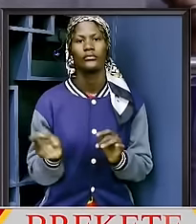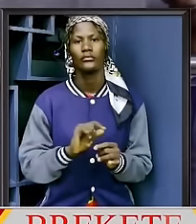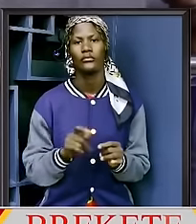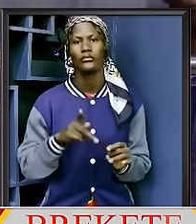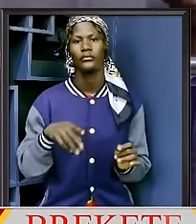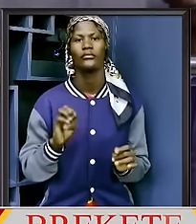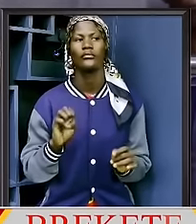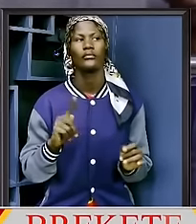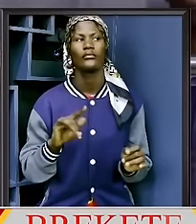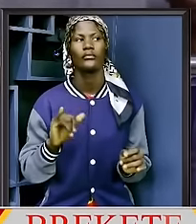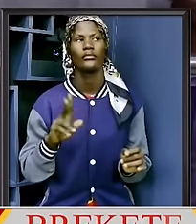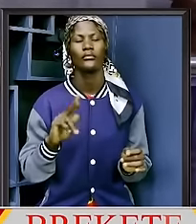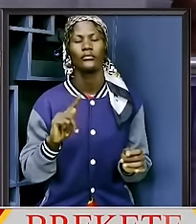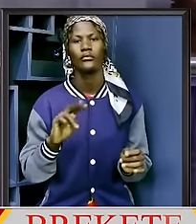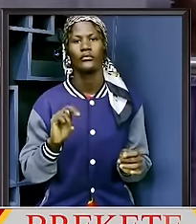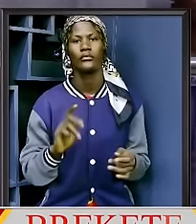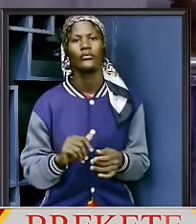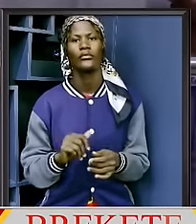against her that she came to